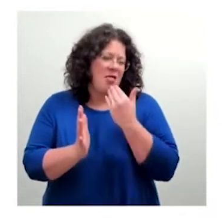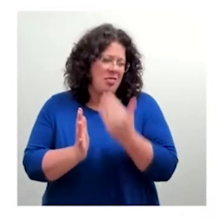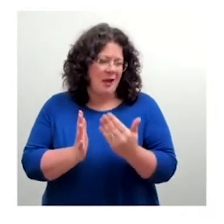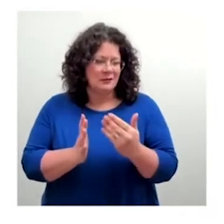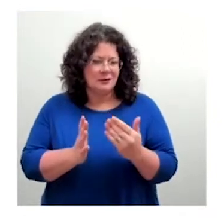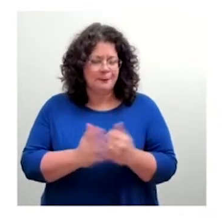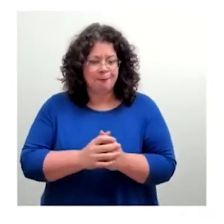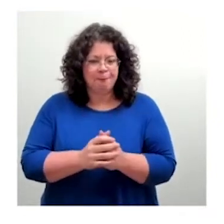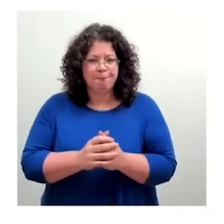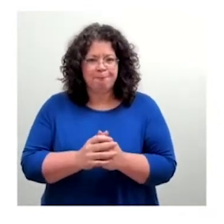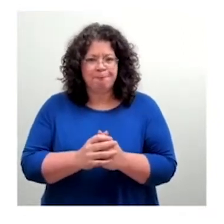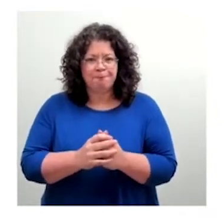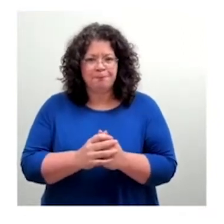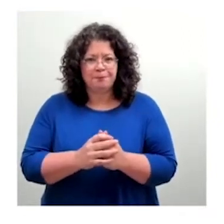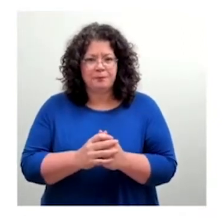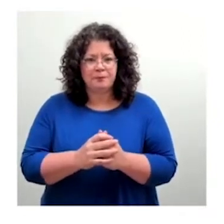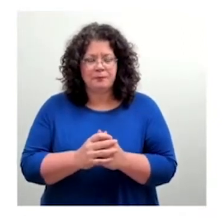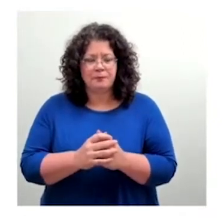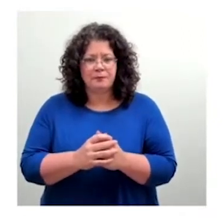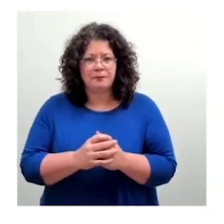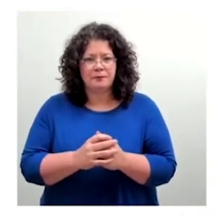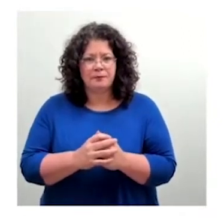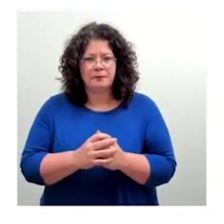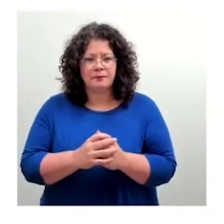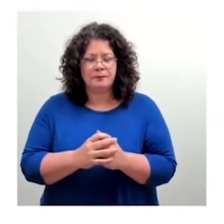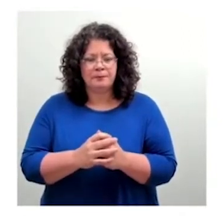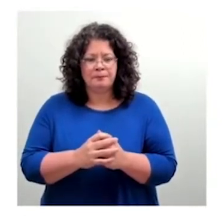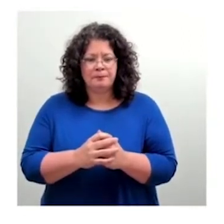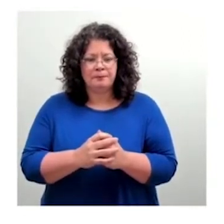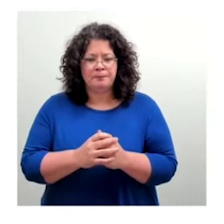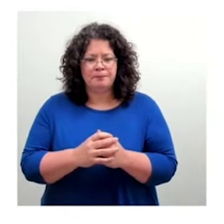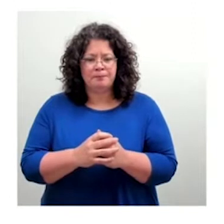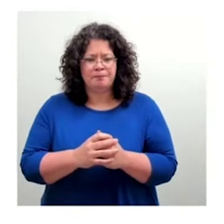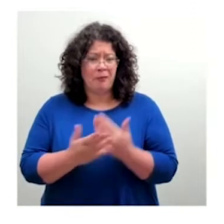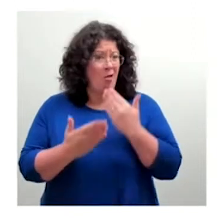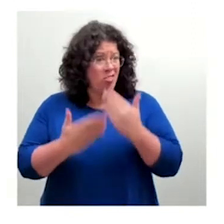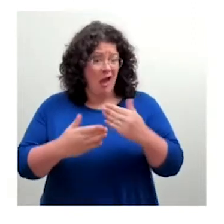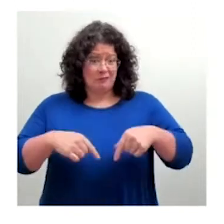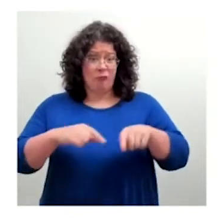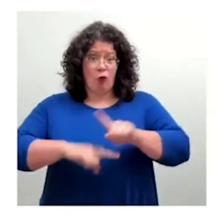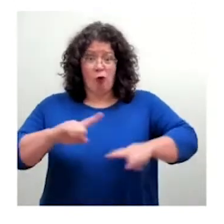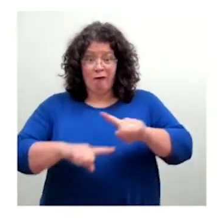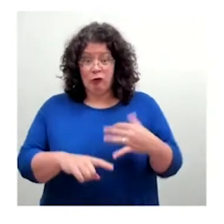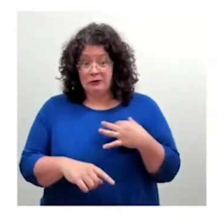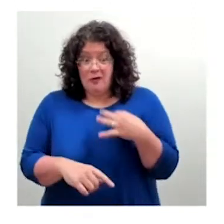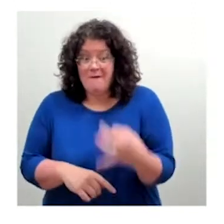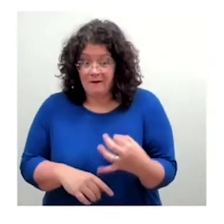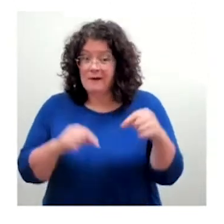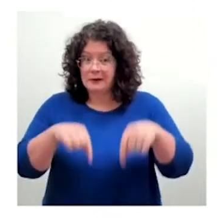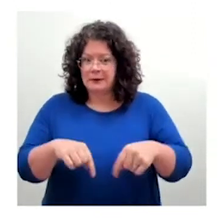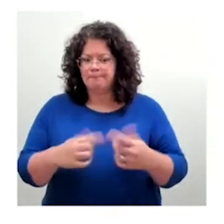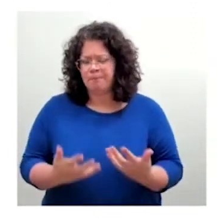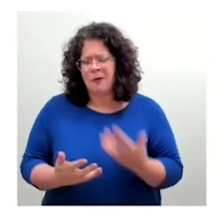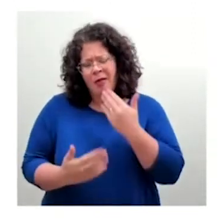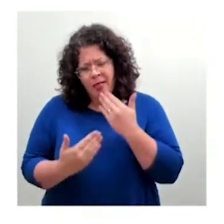colleagues and friends, for thinking about me to participate in this. I am a white male in black